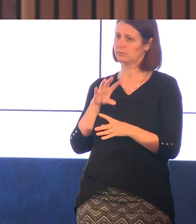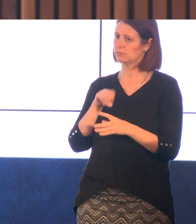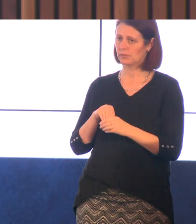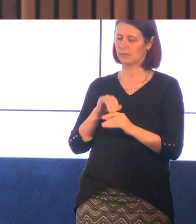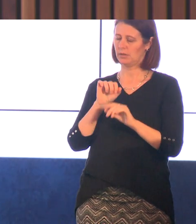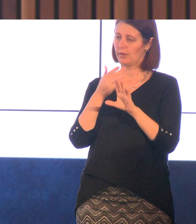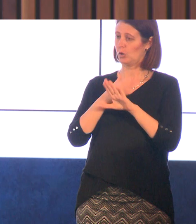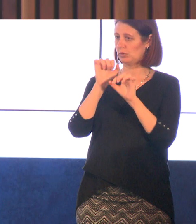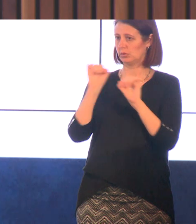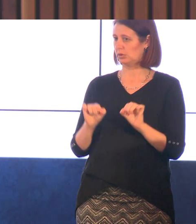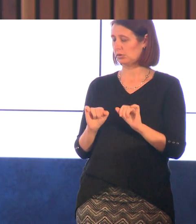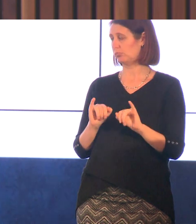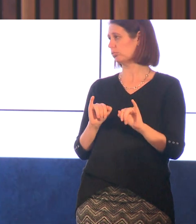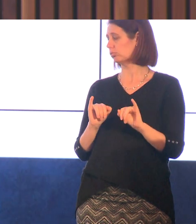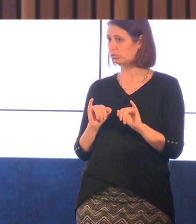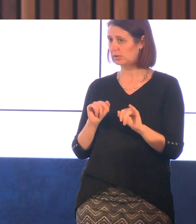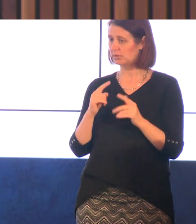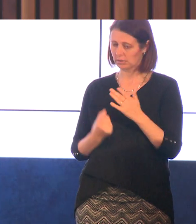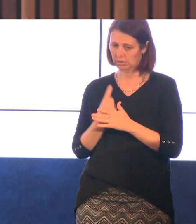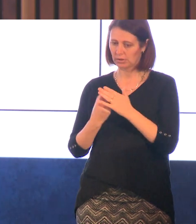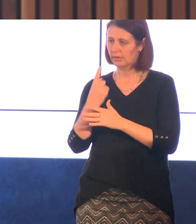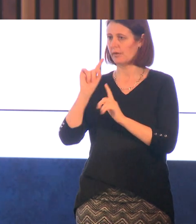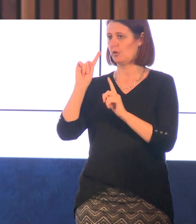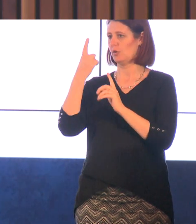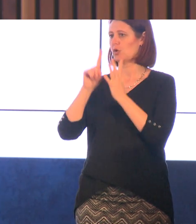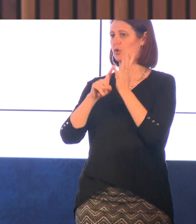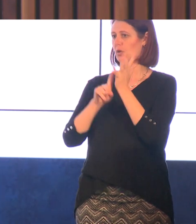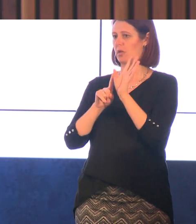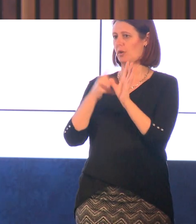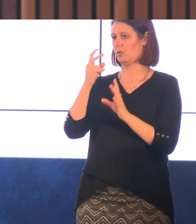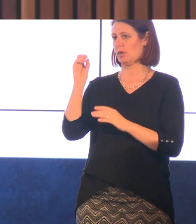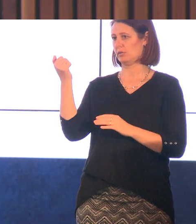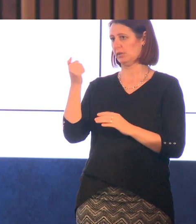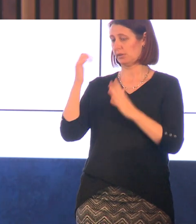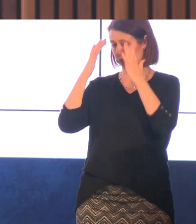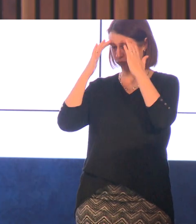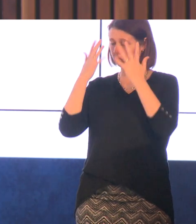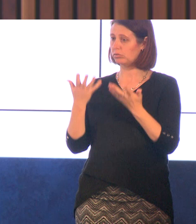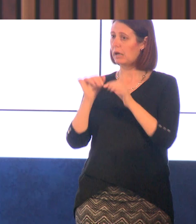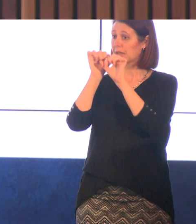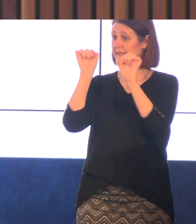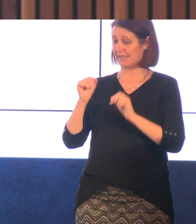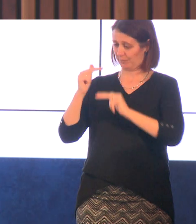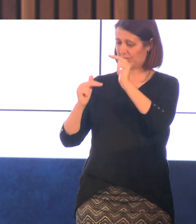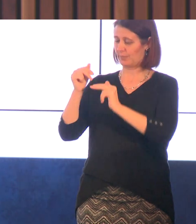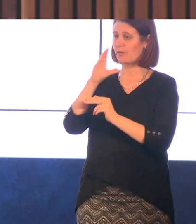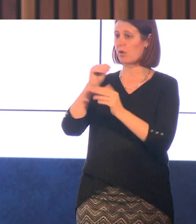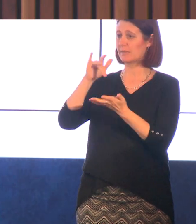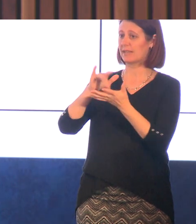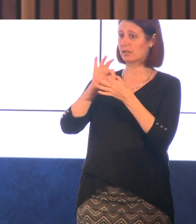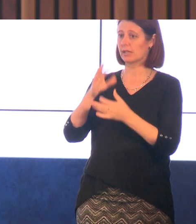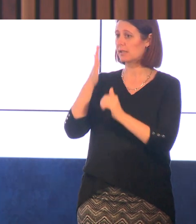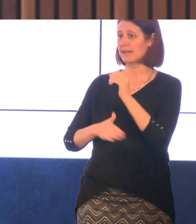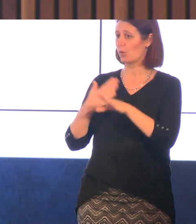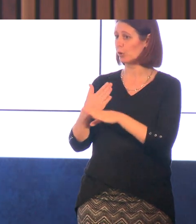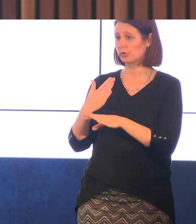new system was brought in on 1 July 2016. The system built by Centrelink has never